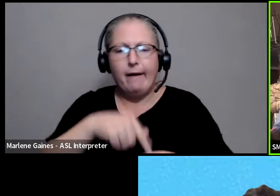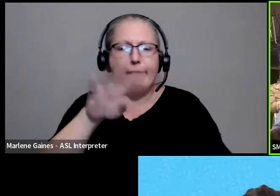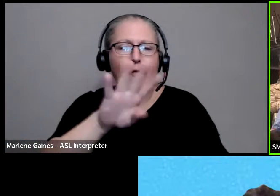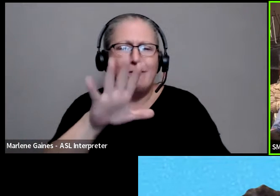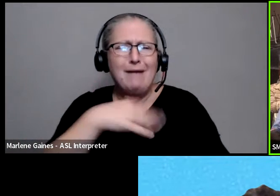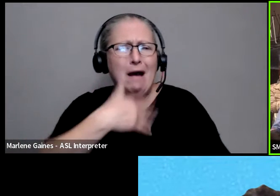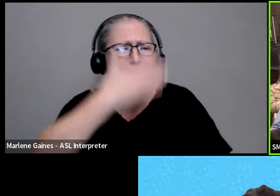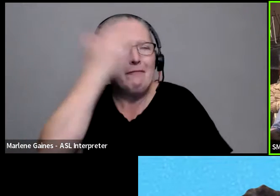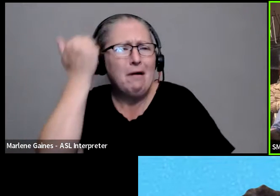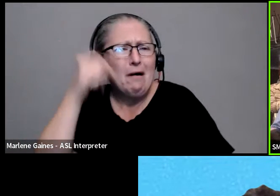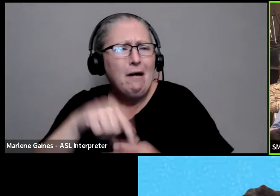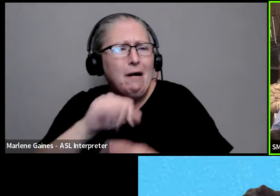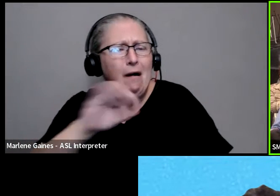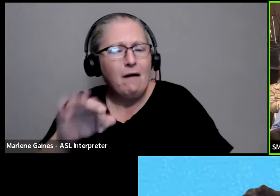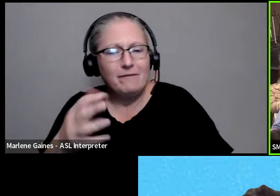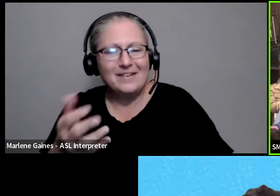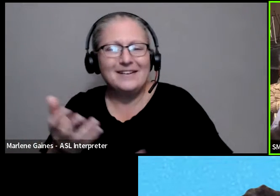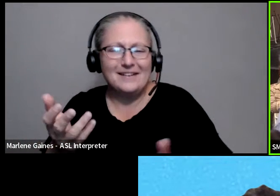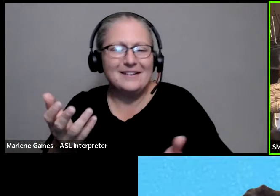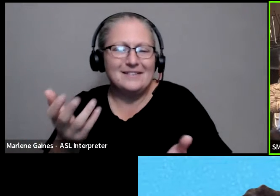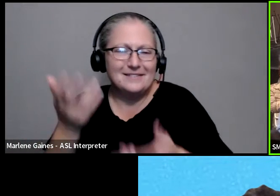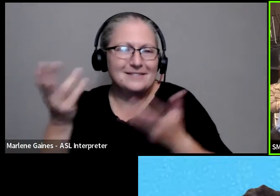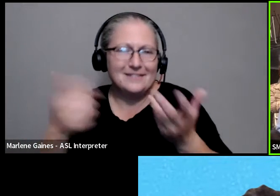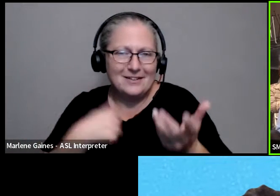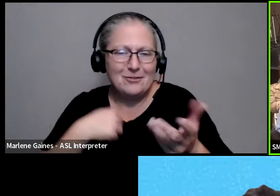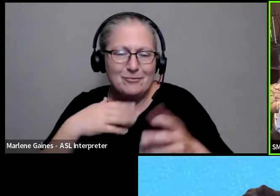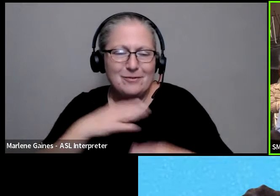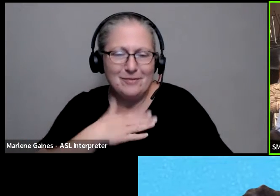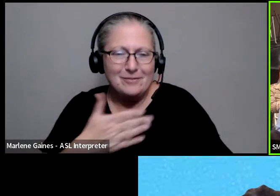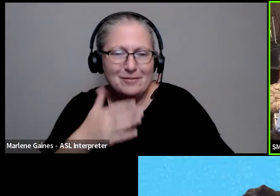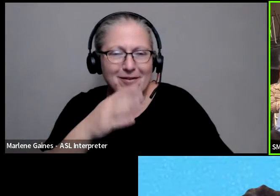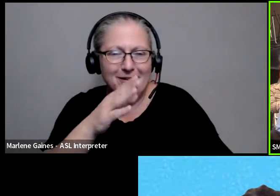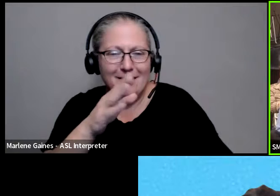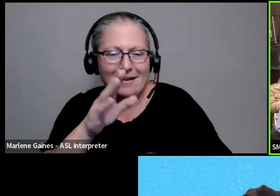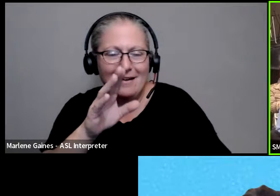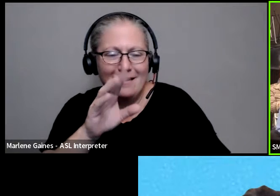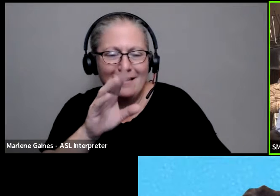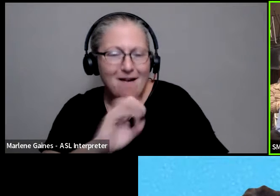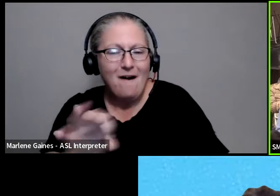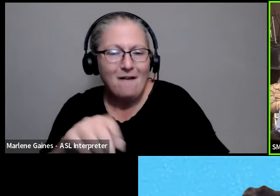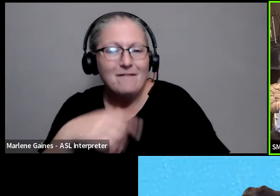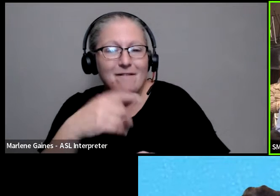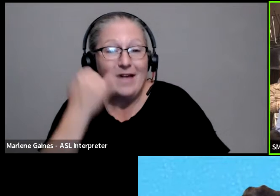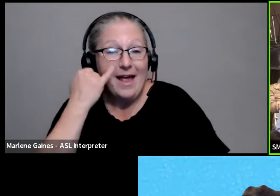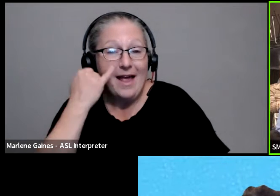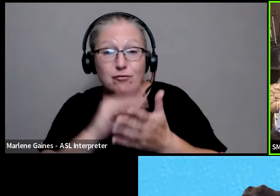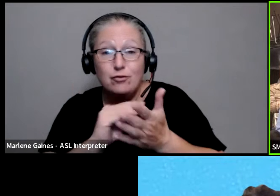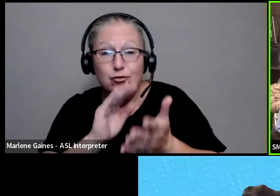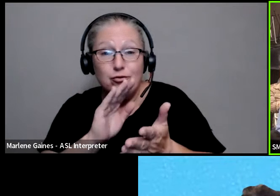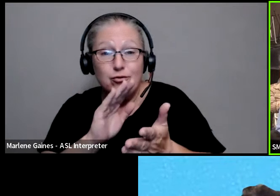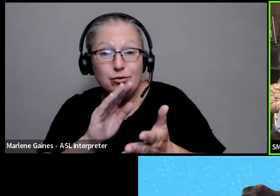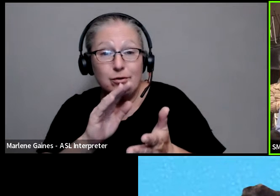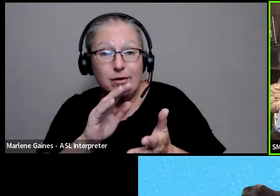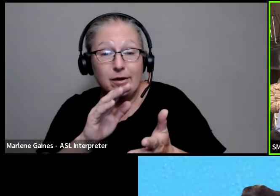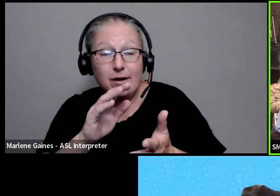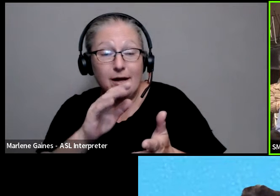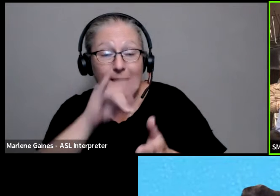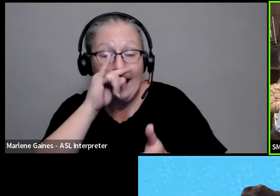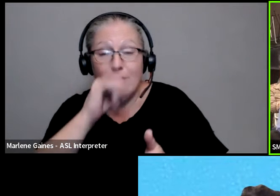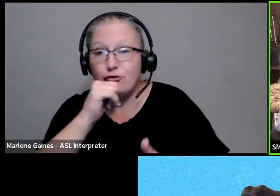I forgot to on yonder, Right. and then we'll, Makes on sense. yonder. And then those that won't come back to school and break it open because they